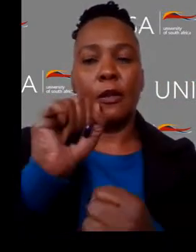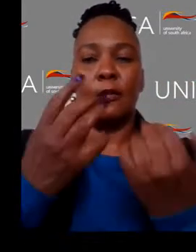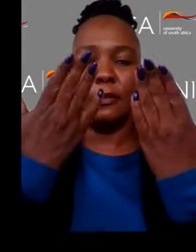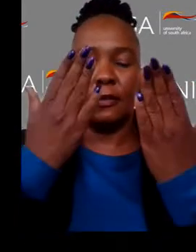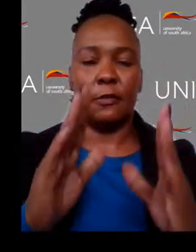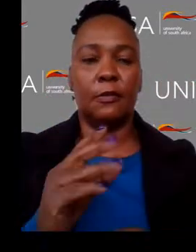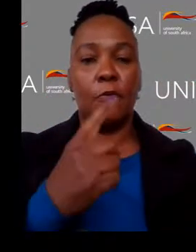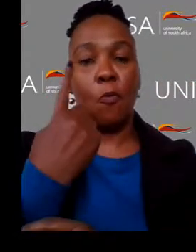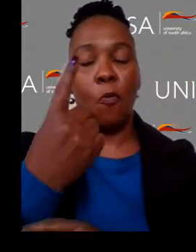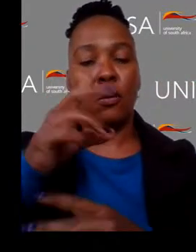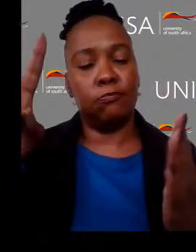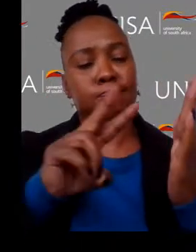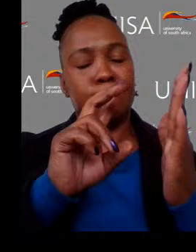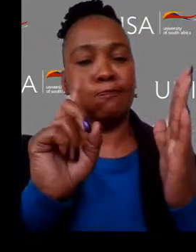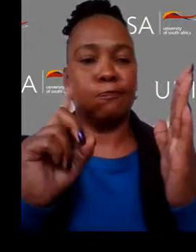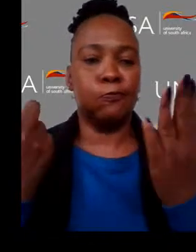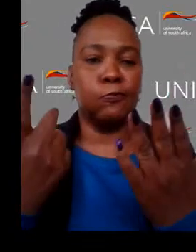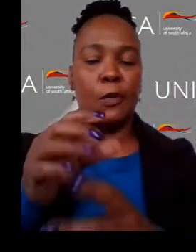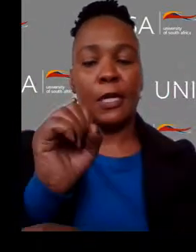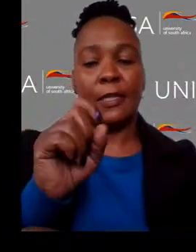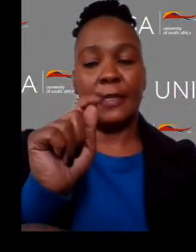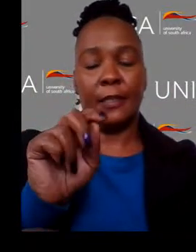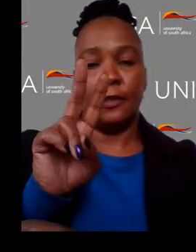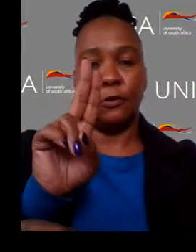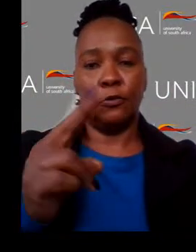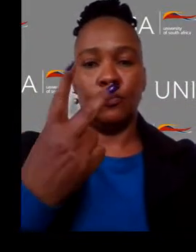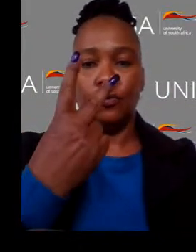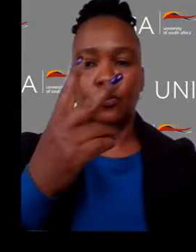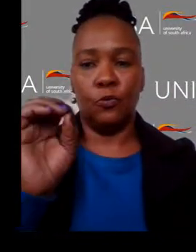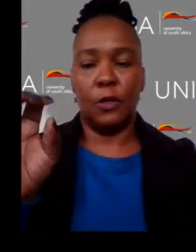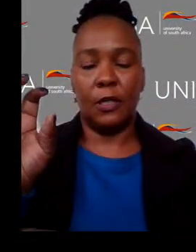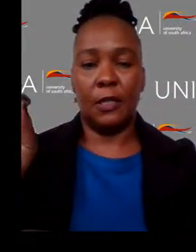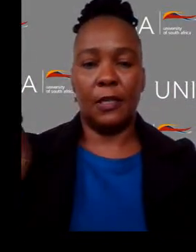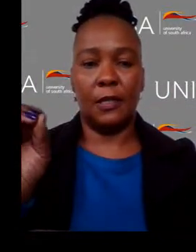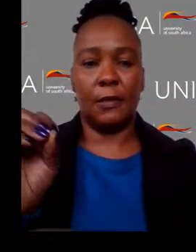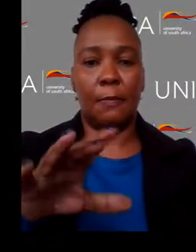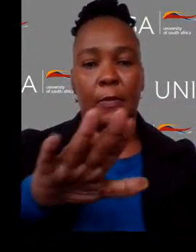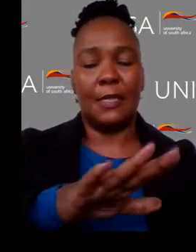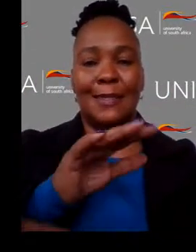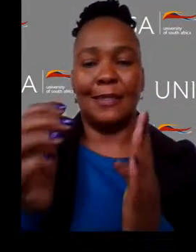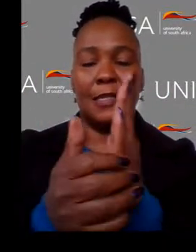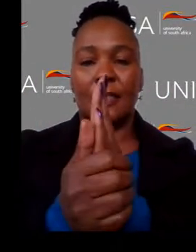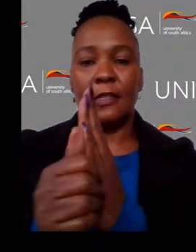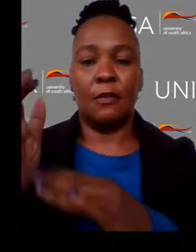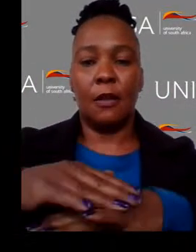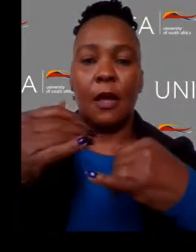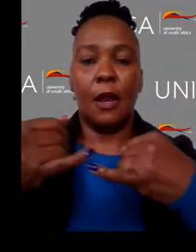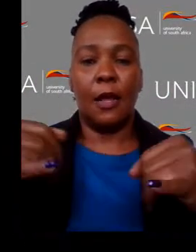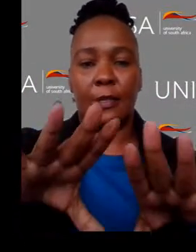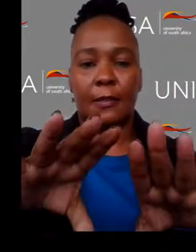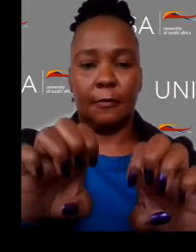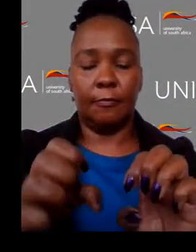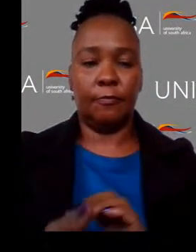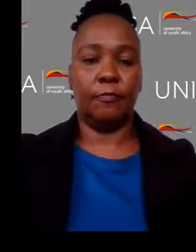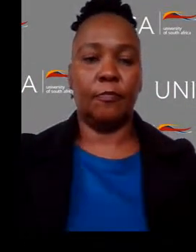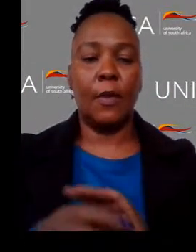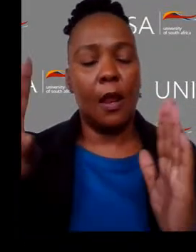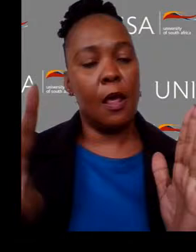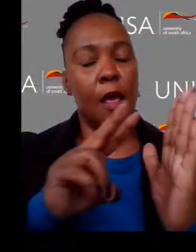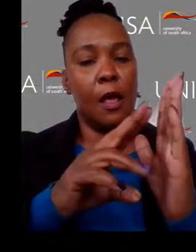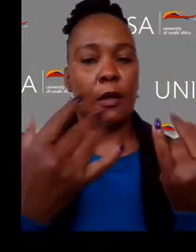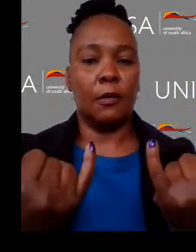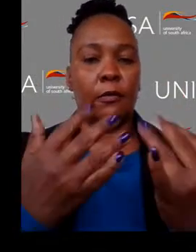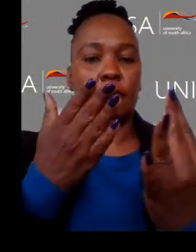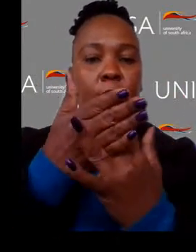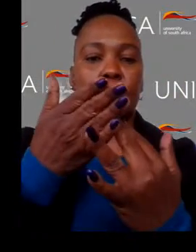looking at today is STU 200 Basic Skills for Online Exams. So as you can see, you can access